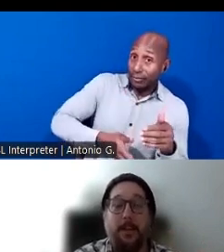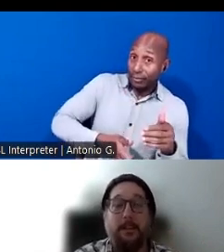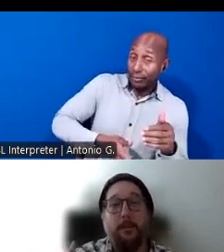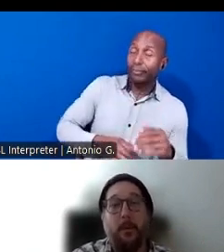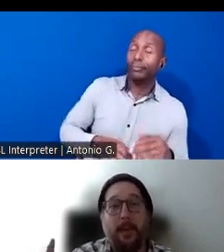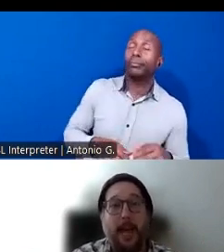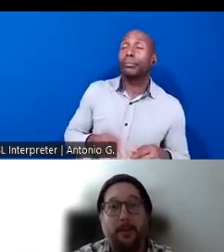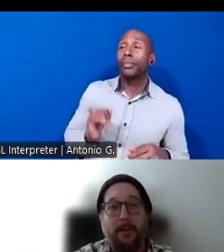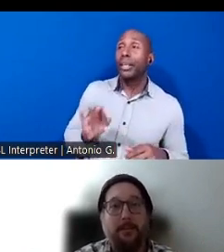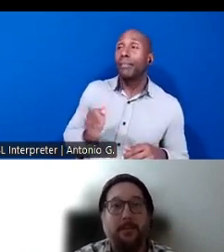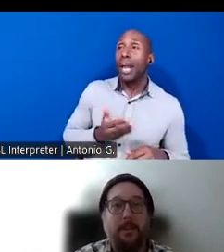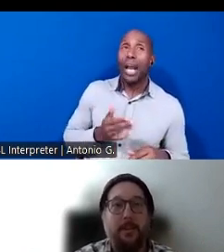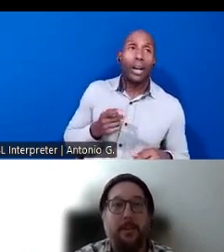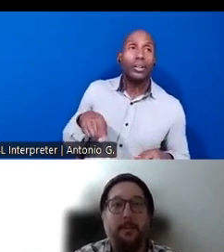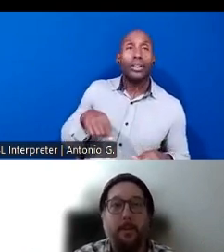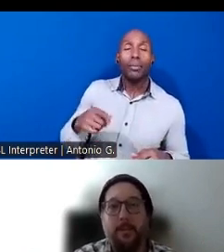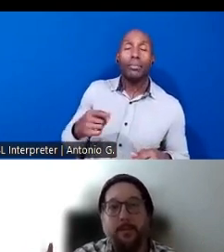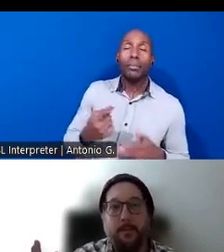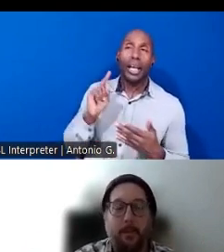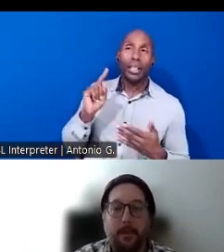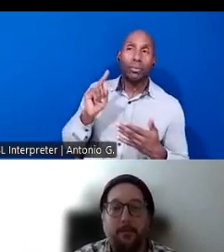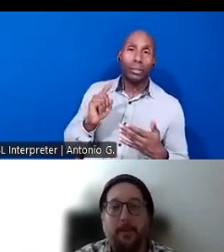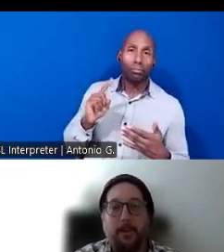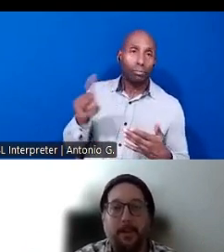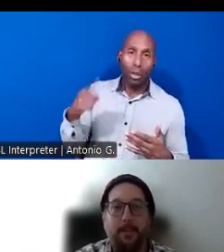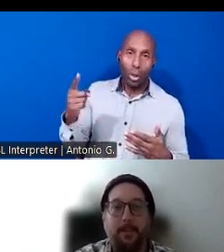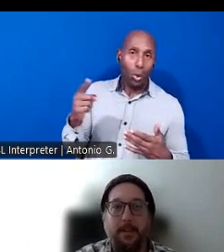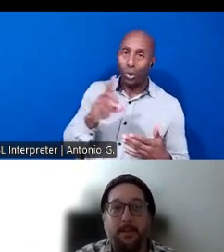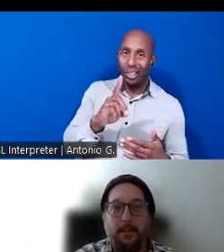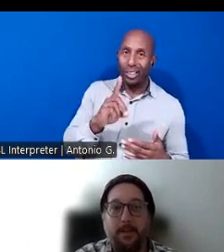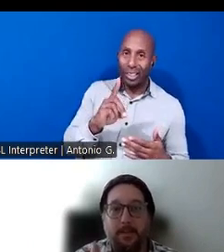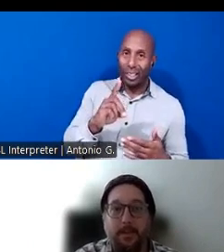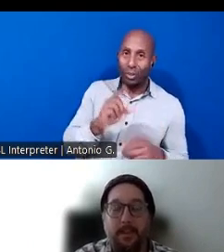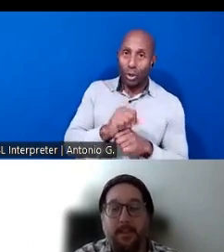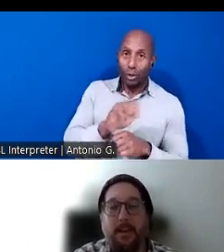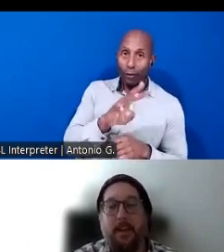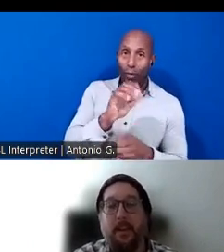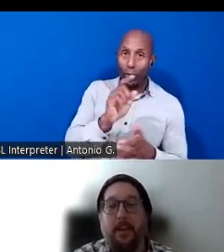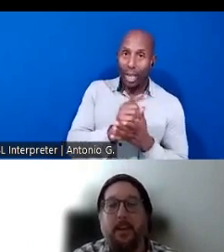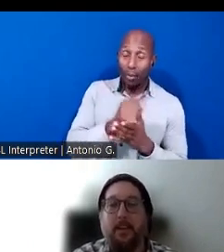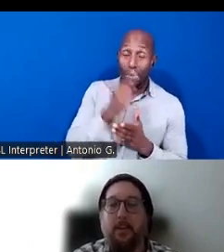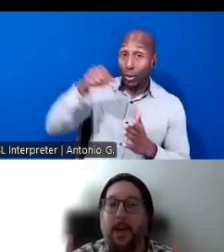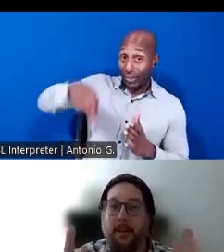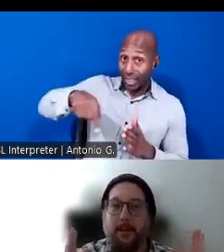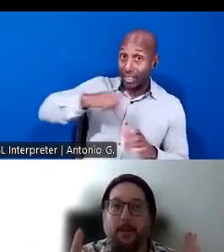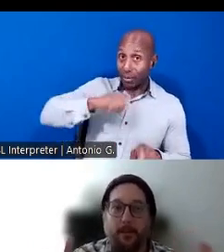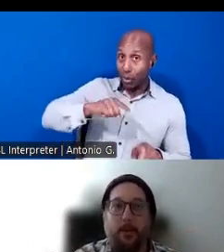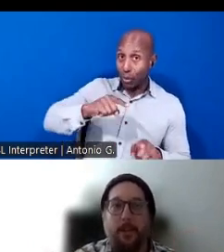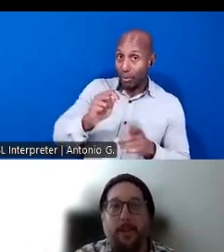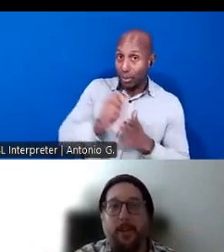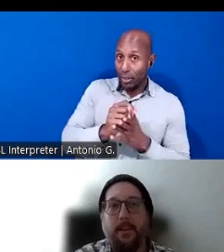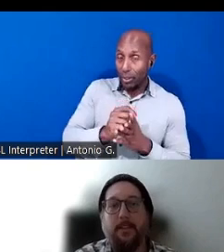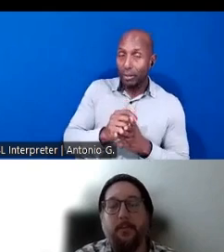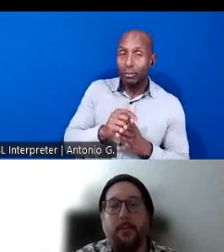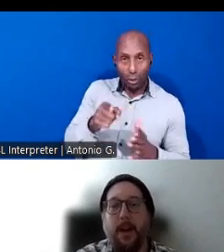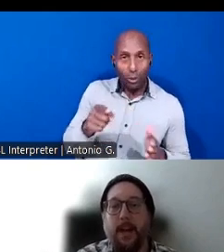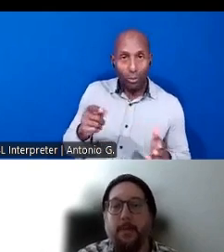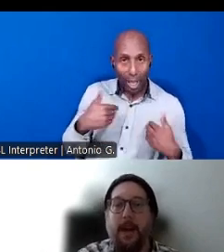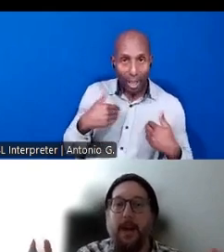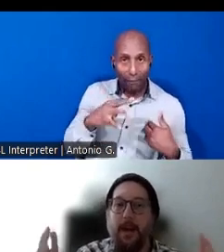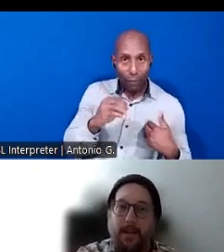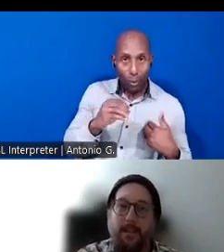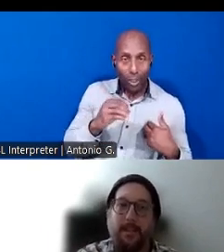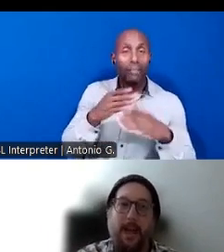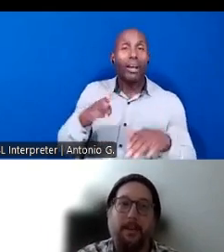only did 40 hours for this reporting period till the end of the year, you have your 40 to